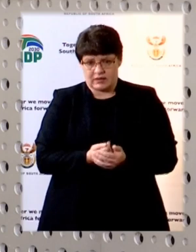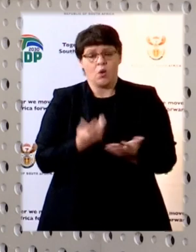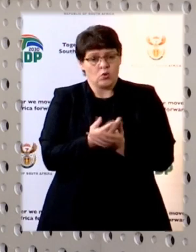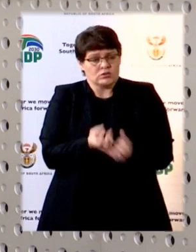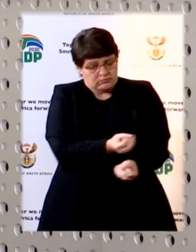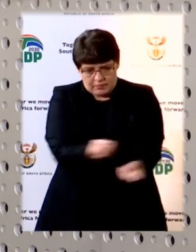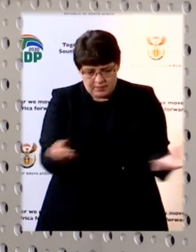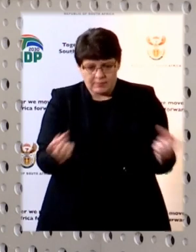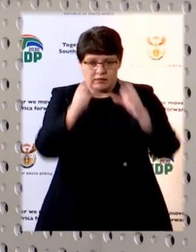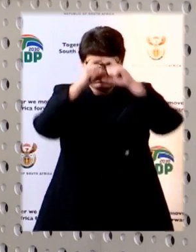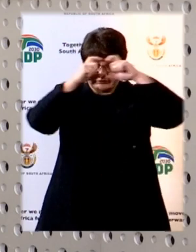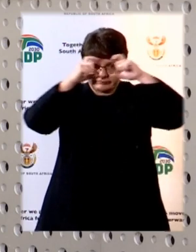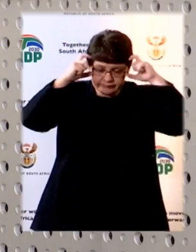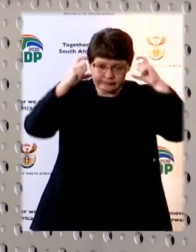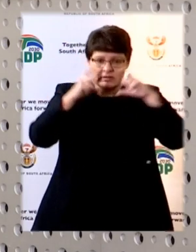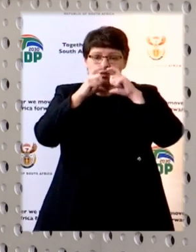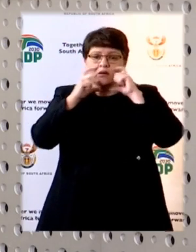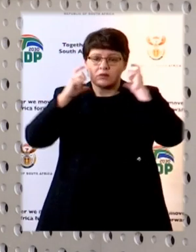gloves,